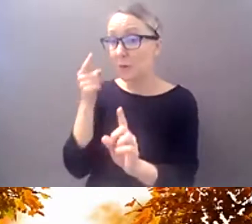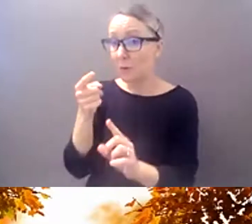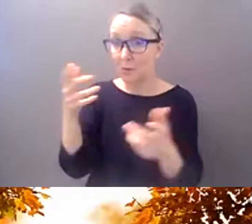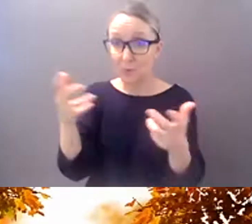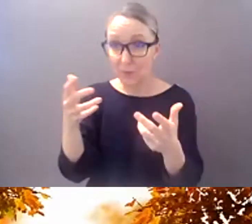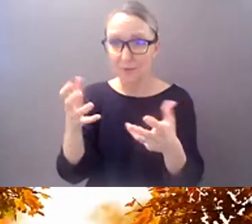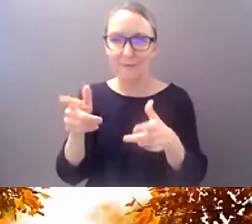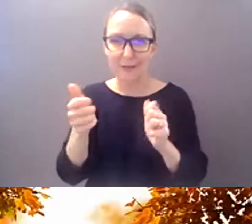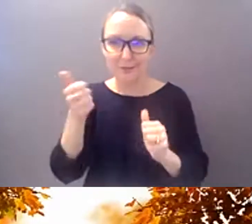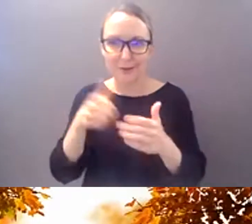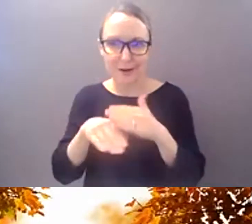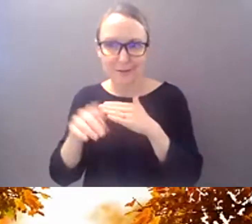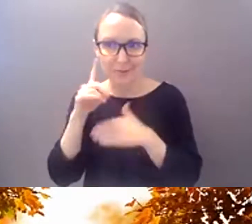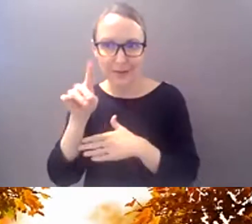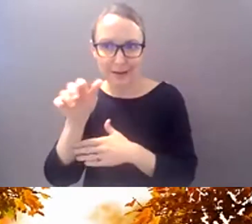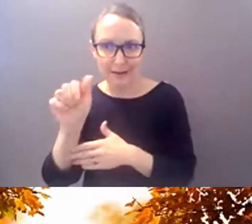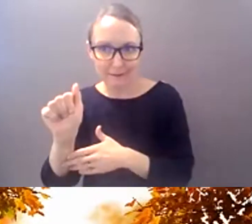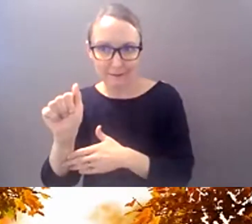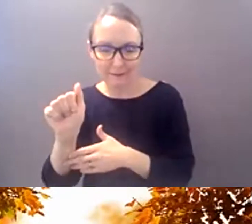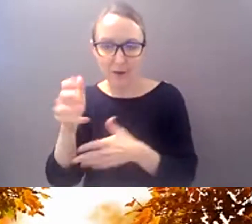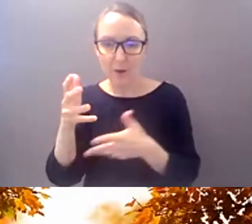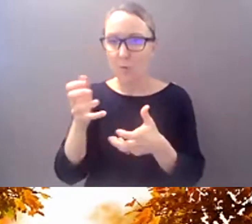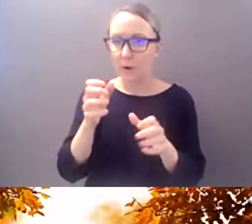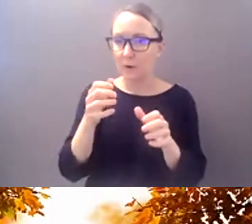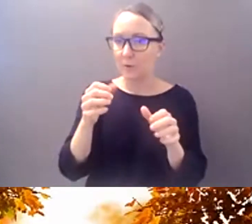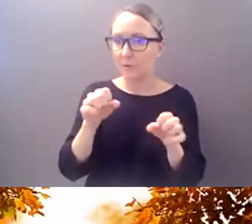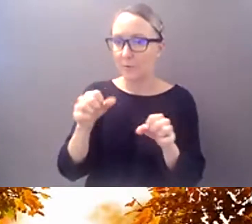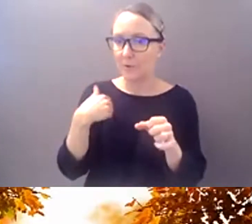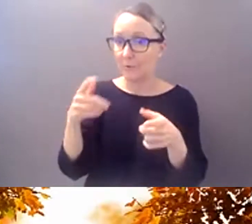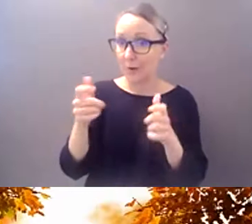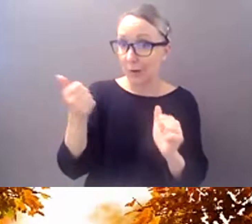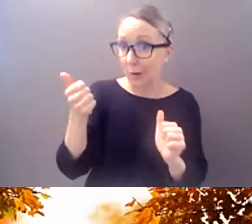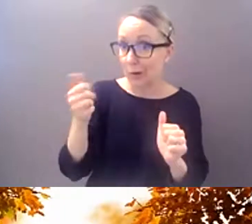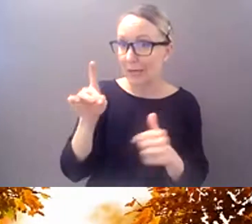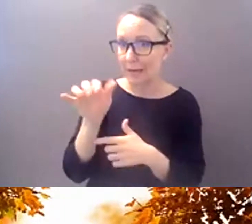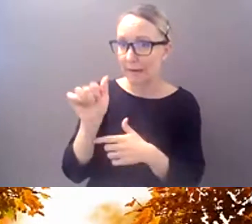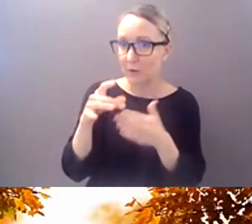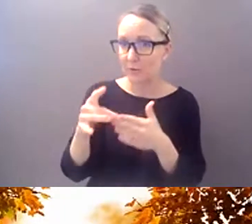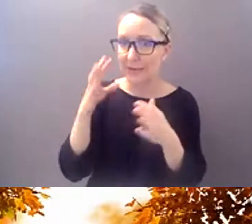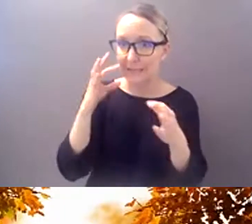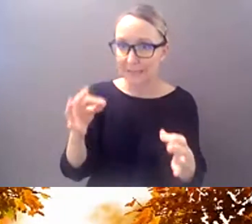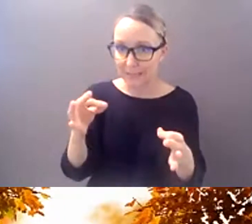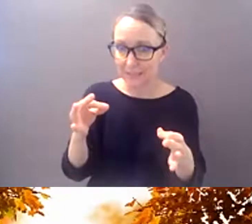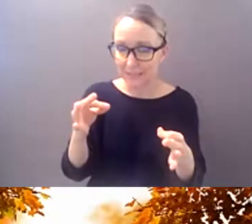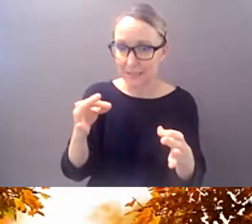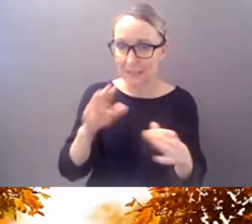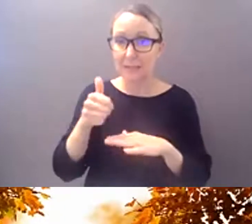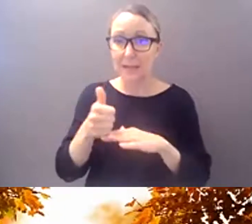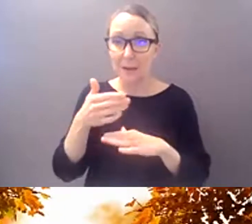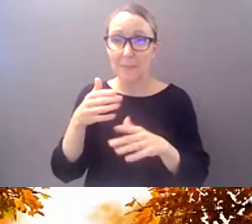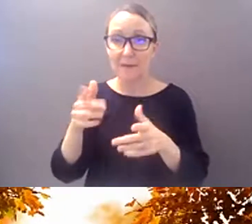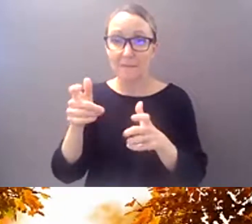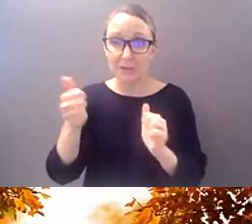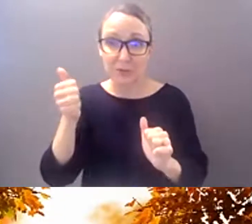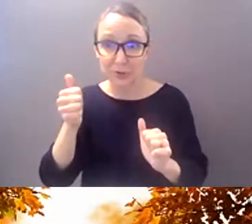faster access to data, to make quicker, better data-driven decisions, improve and expedite data reporting, and